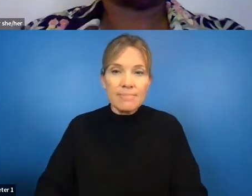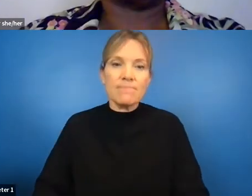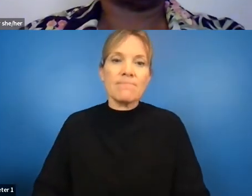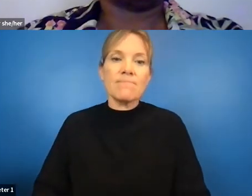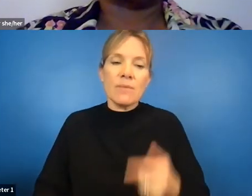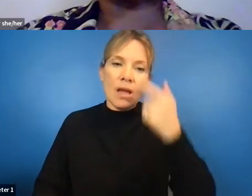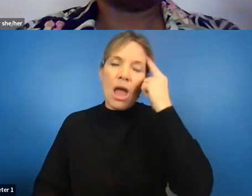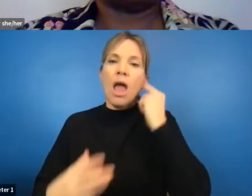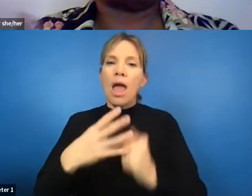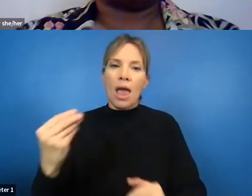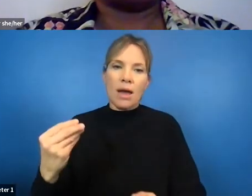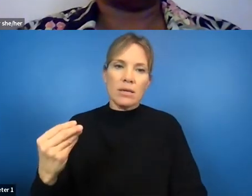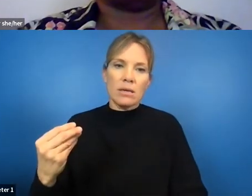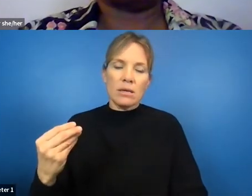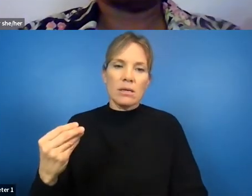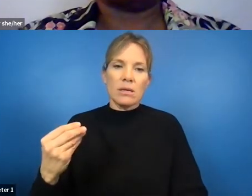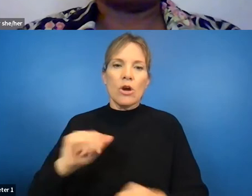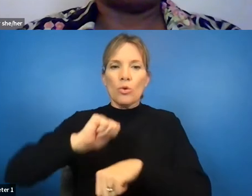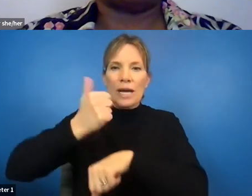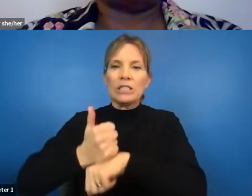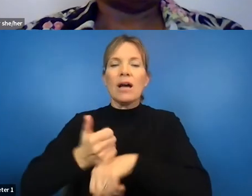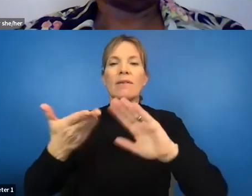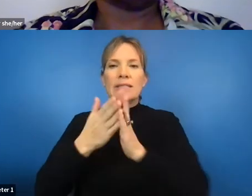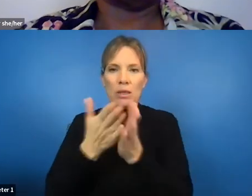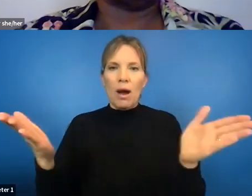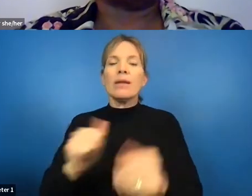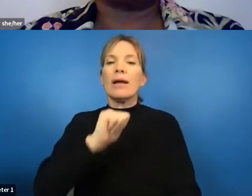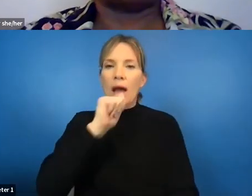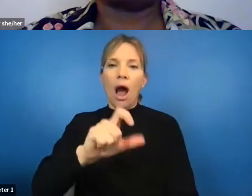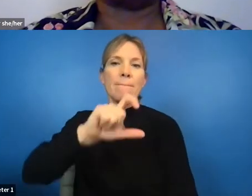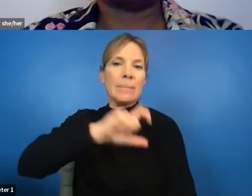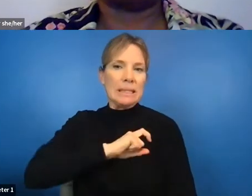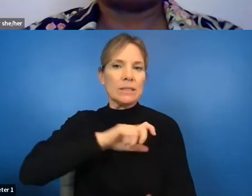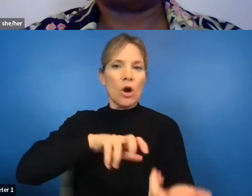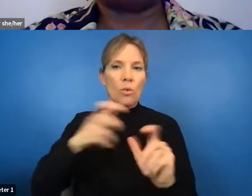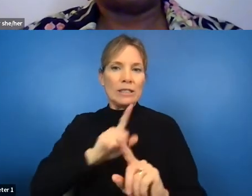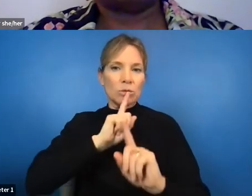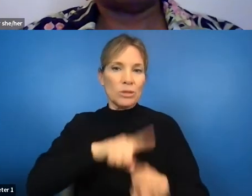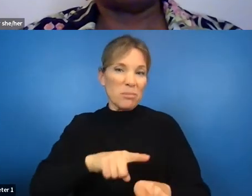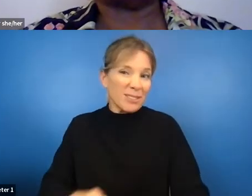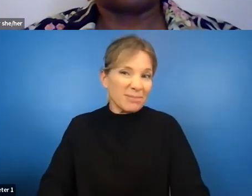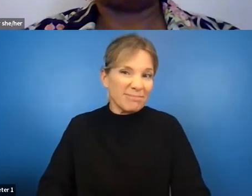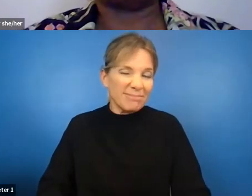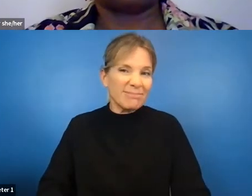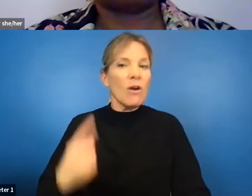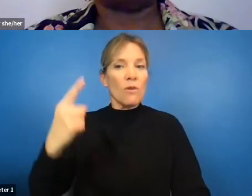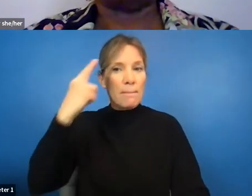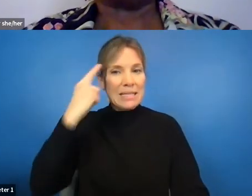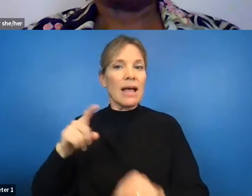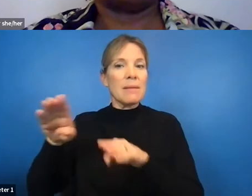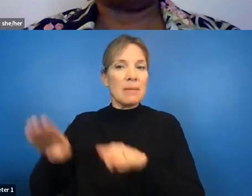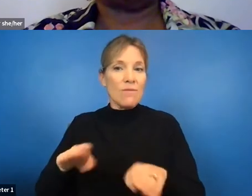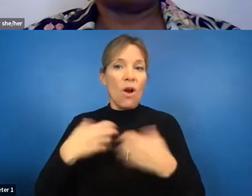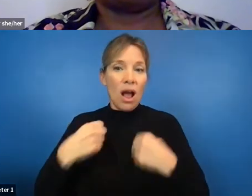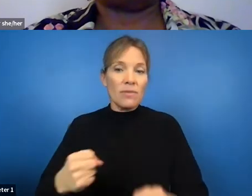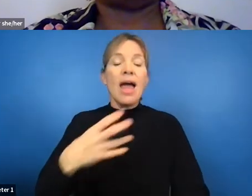and the creation of a citywide non-police crisis response for mental and behavioral health.